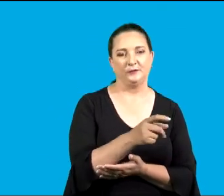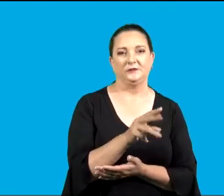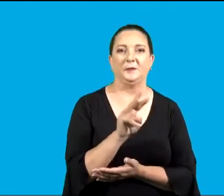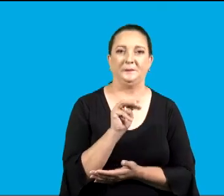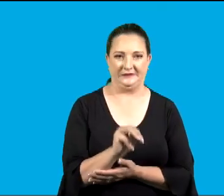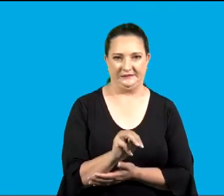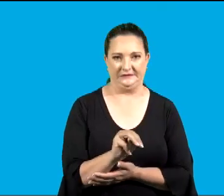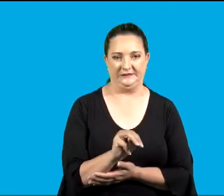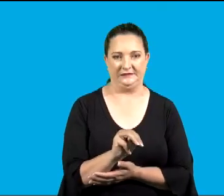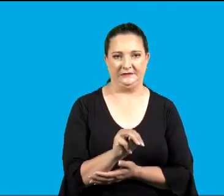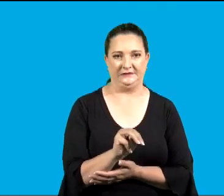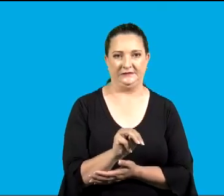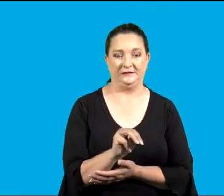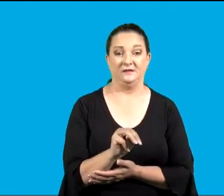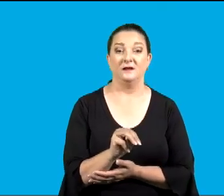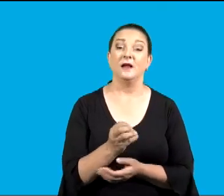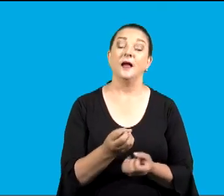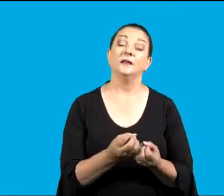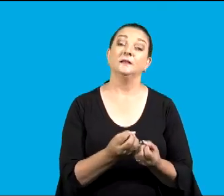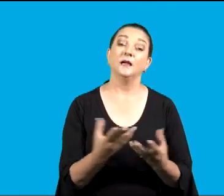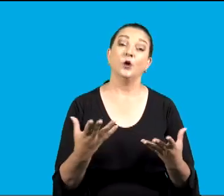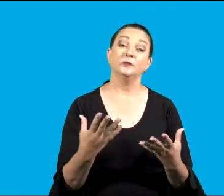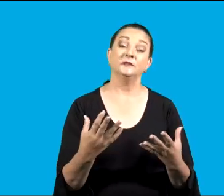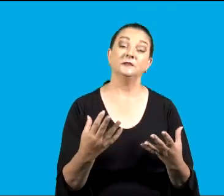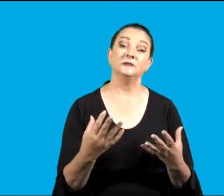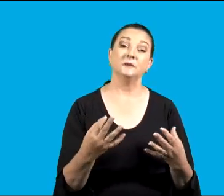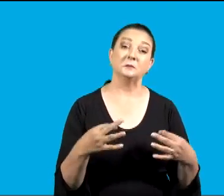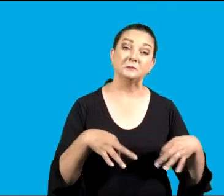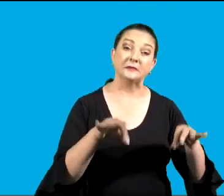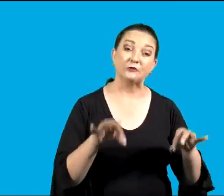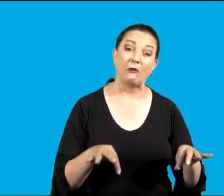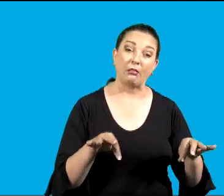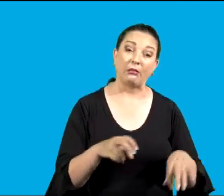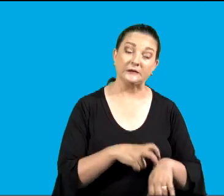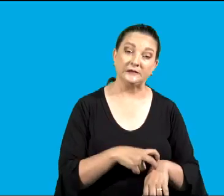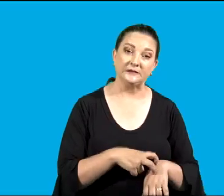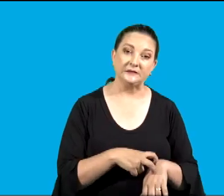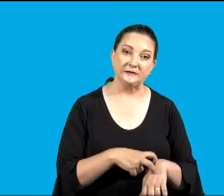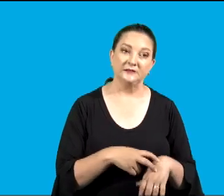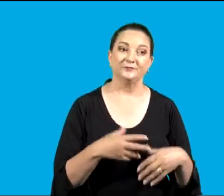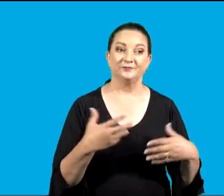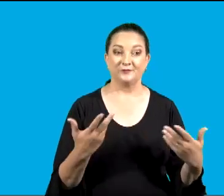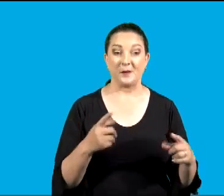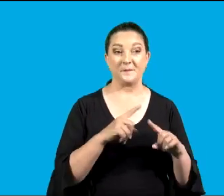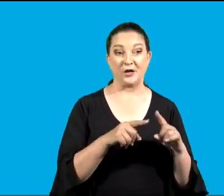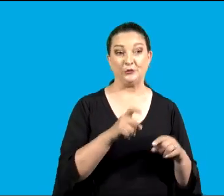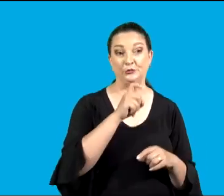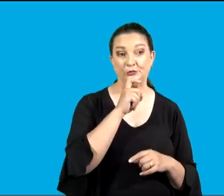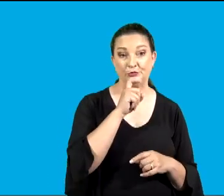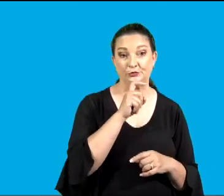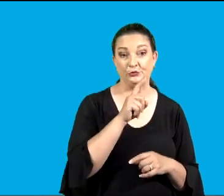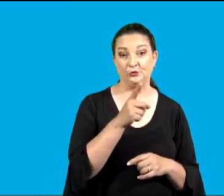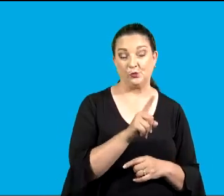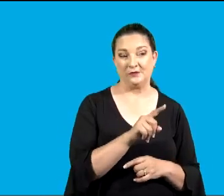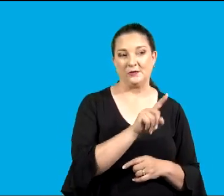18,000 meters. This is the amount of fabric that we should have used. However, we have